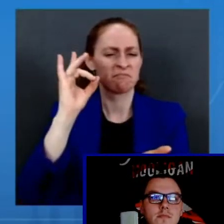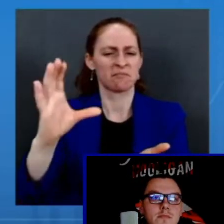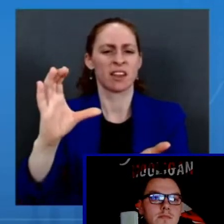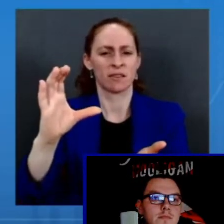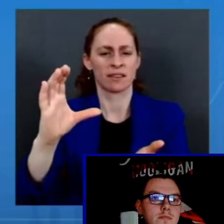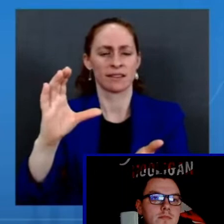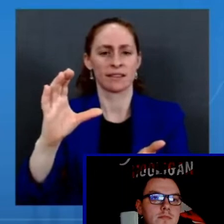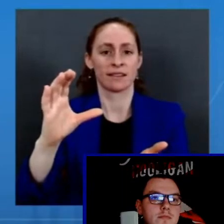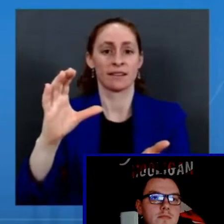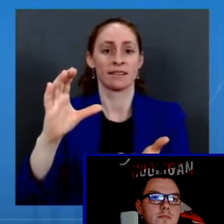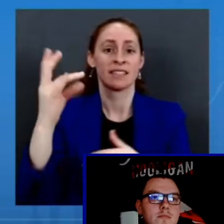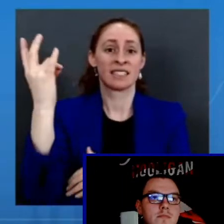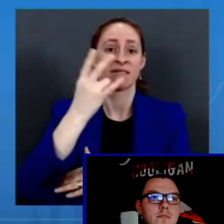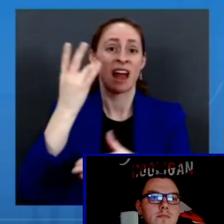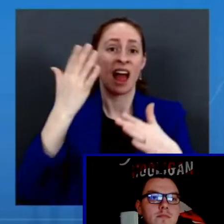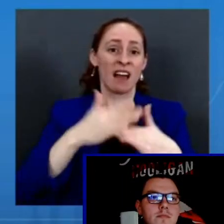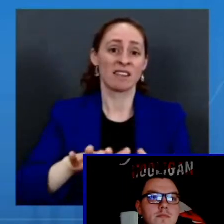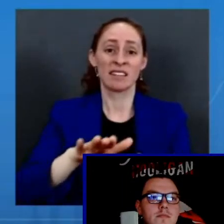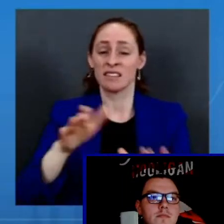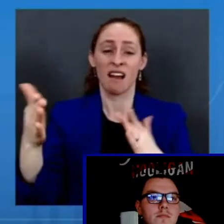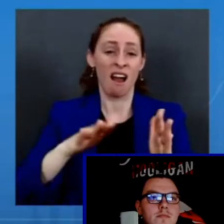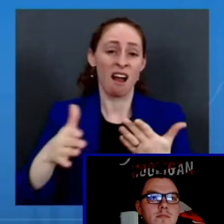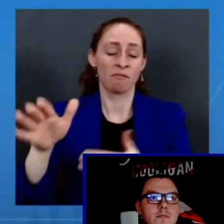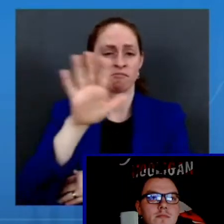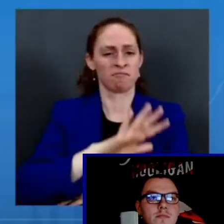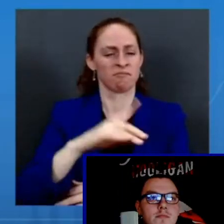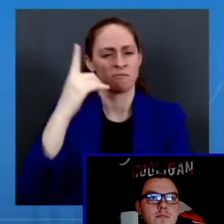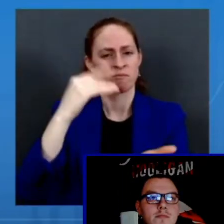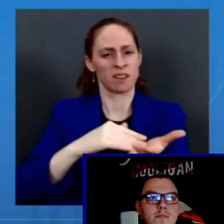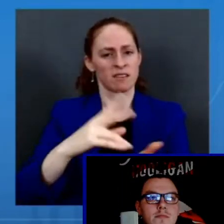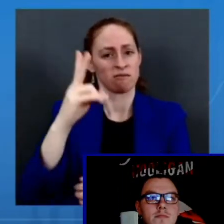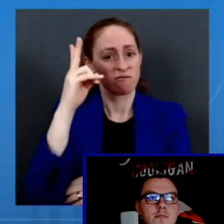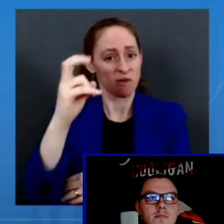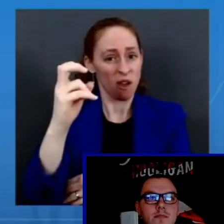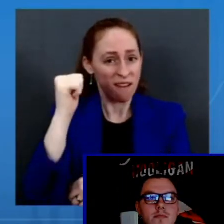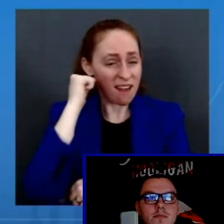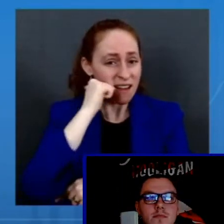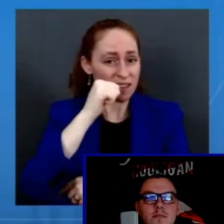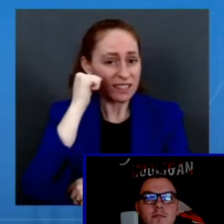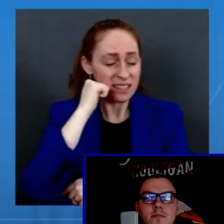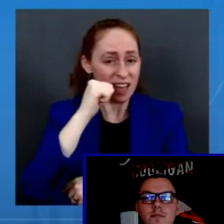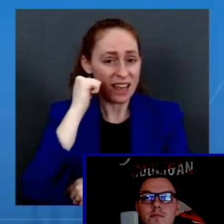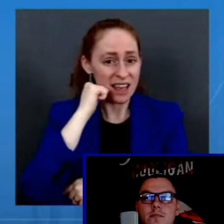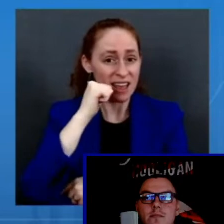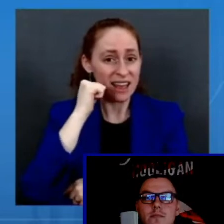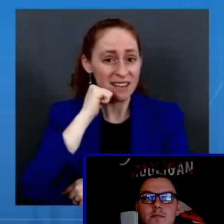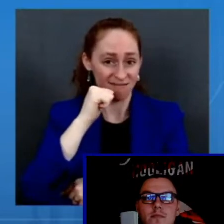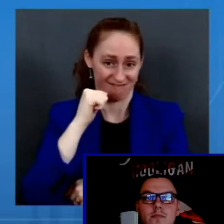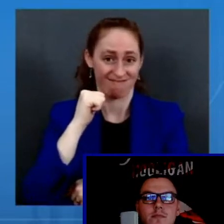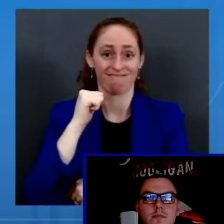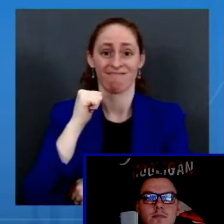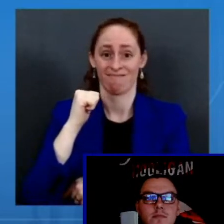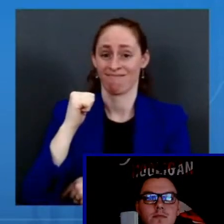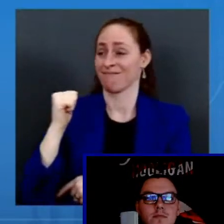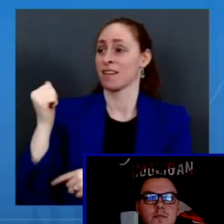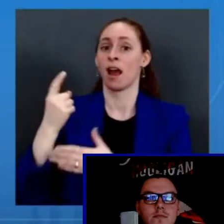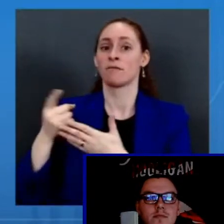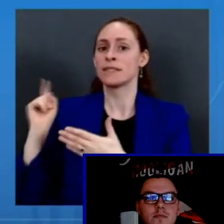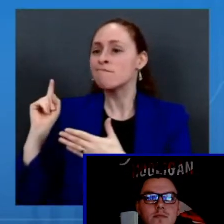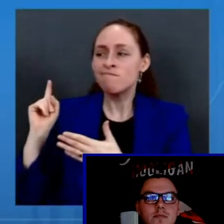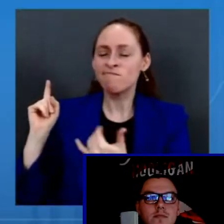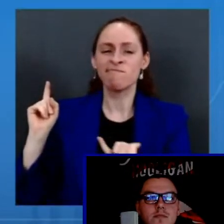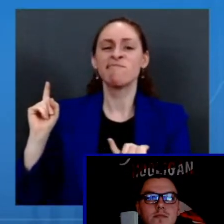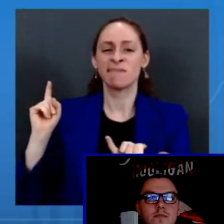about 3.5% over the prior week. Over the past several weeks, CDC has continued to